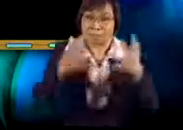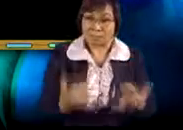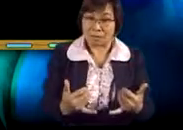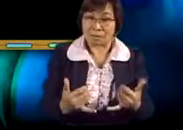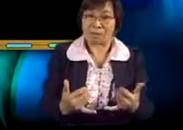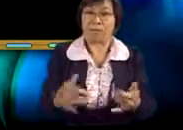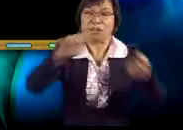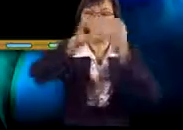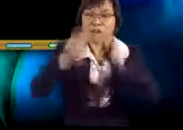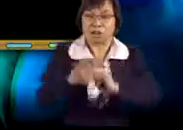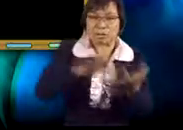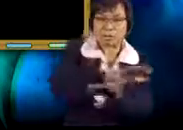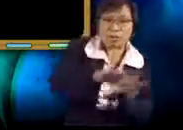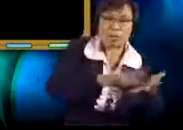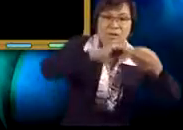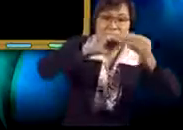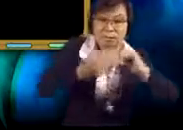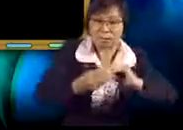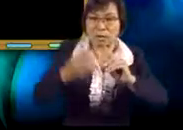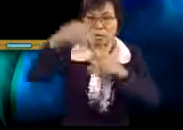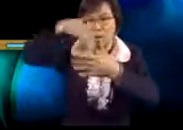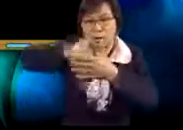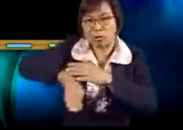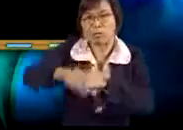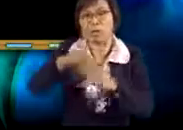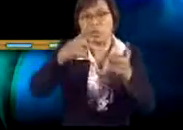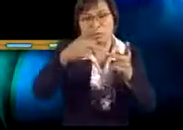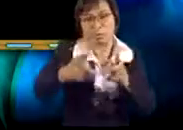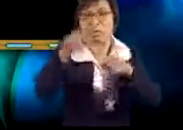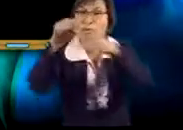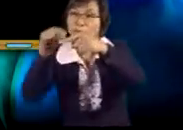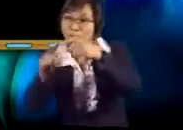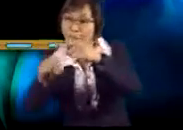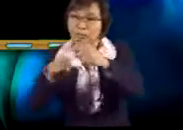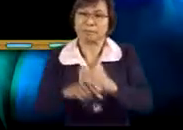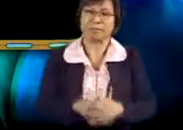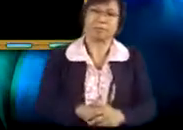Now, let's change a mixed number into an improper fraction.